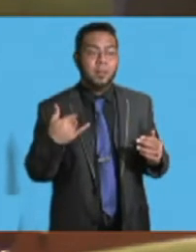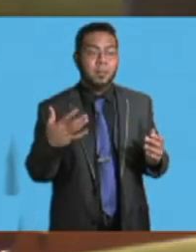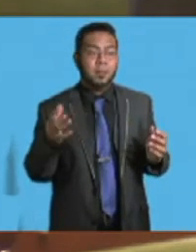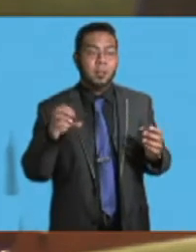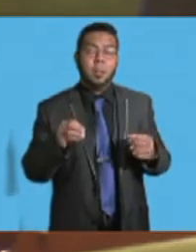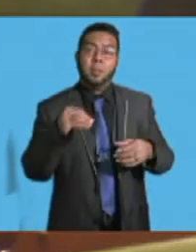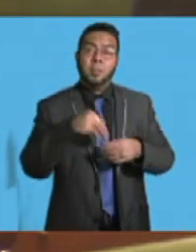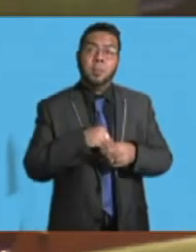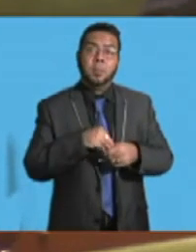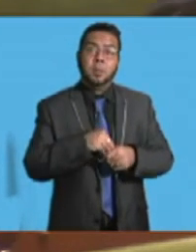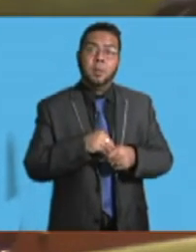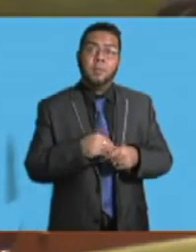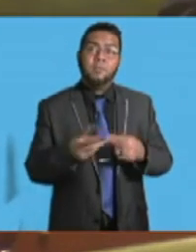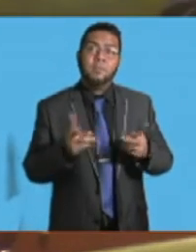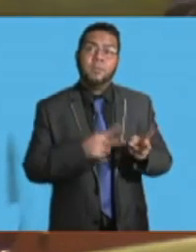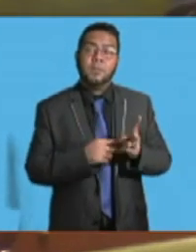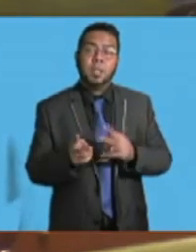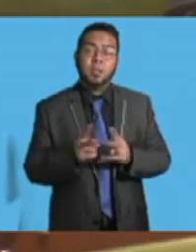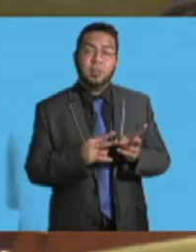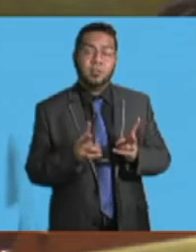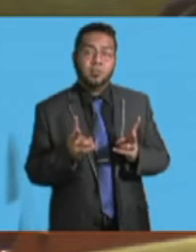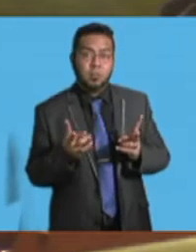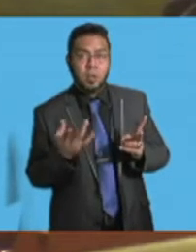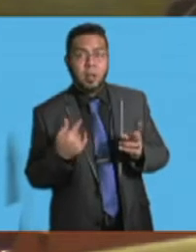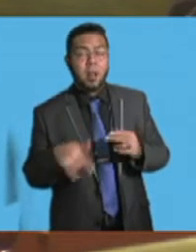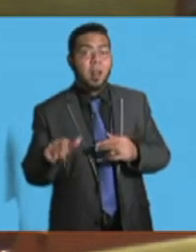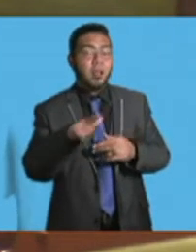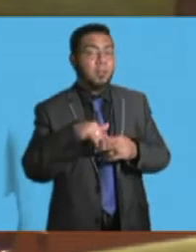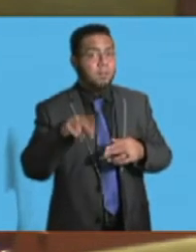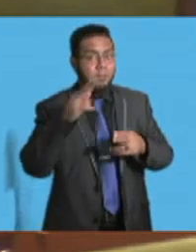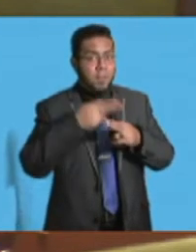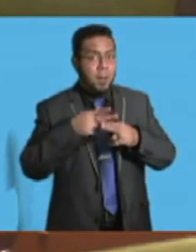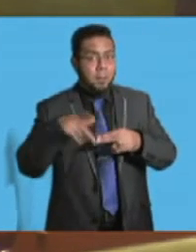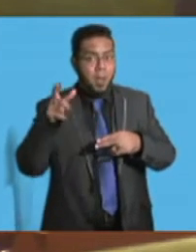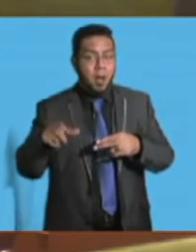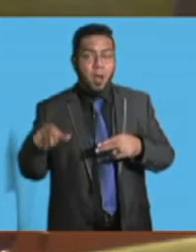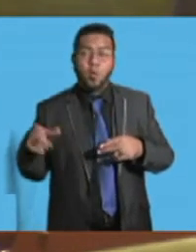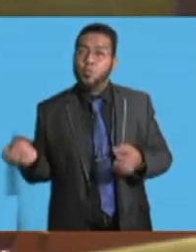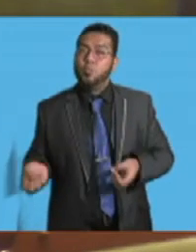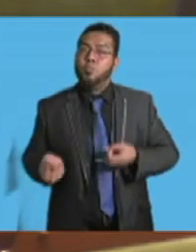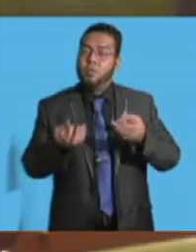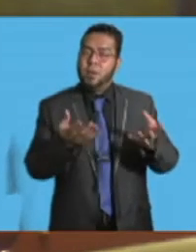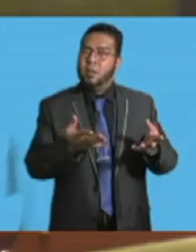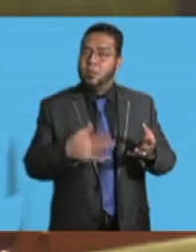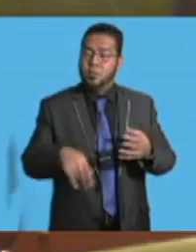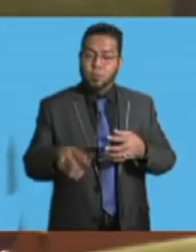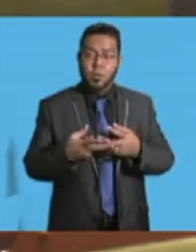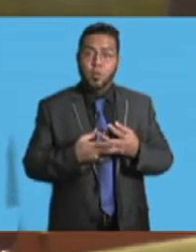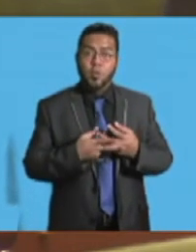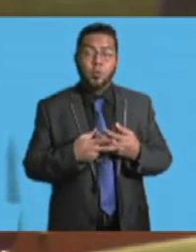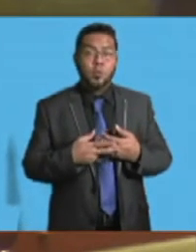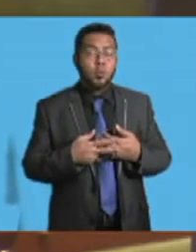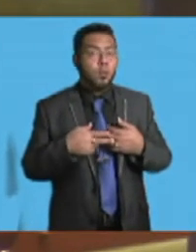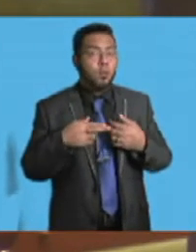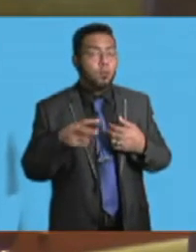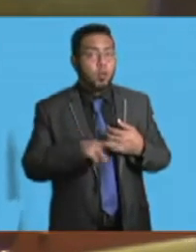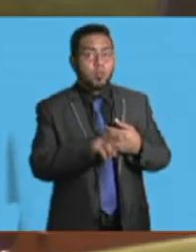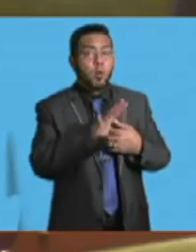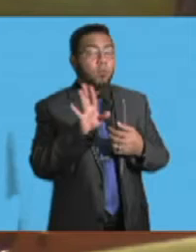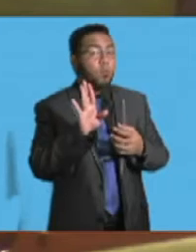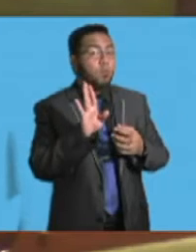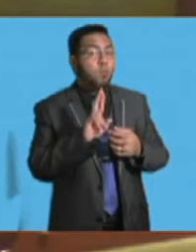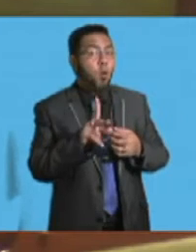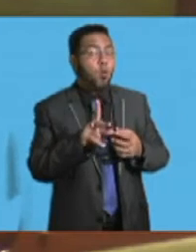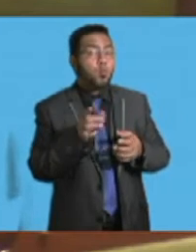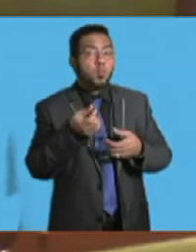roads corridors, village traders, and large farmers who provide most of the goods transport for goods to the market.